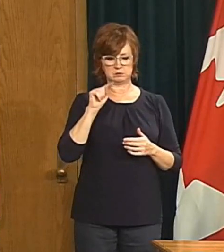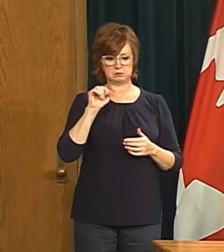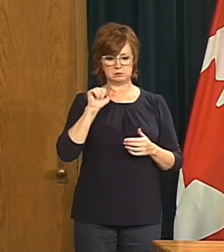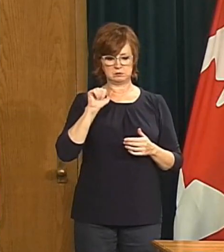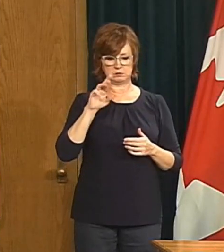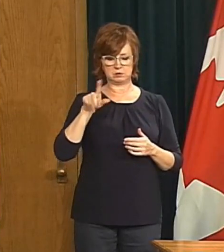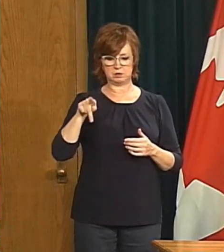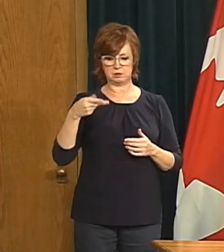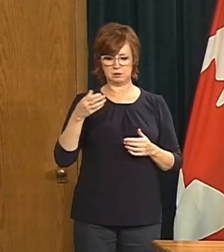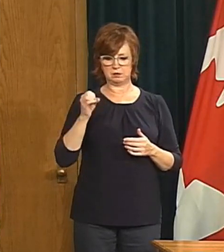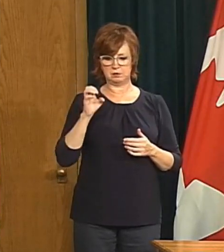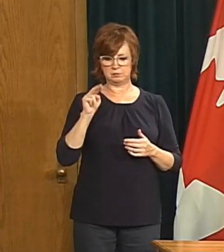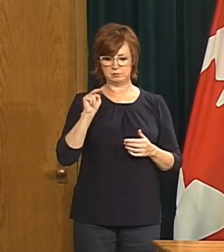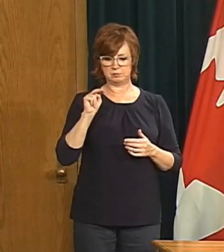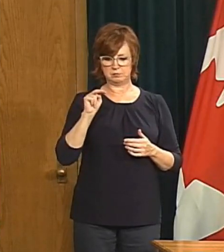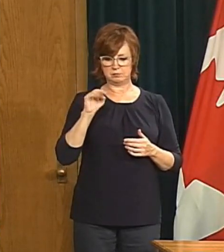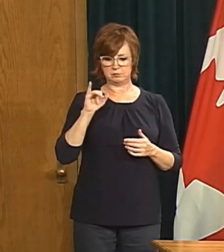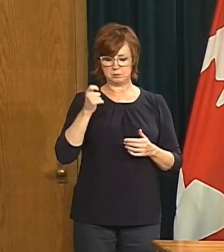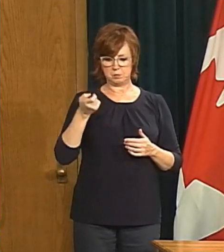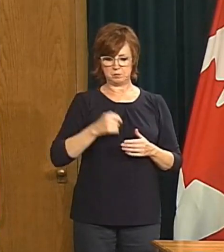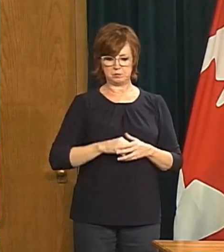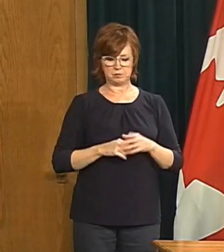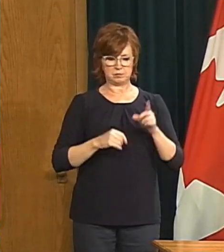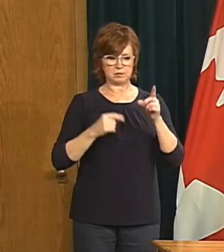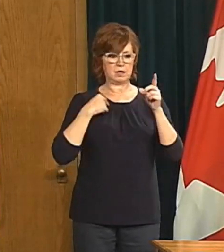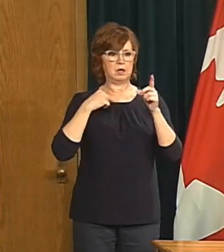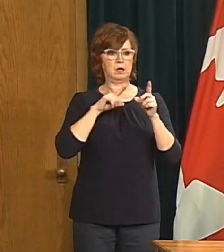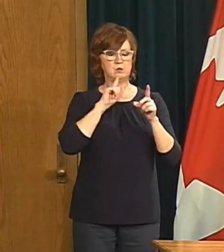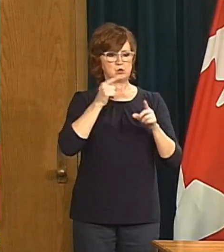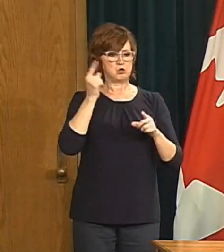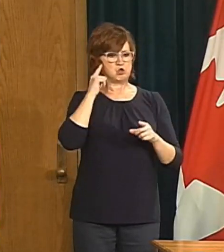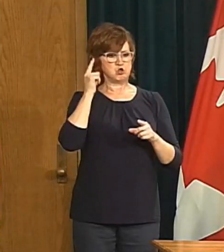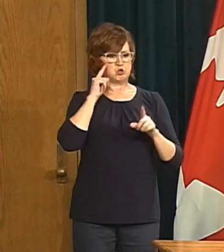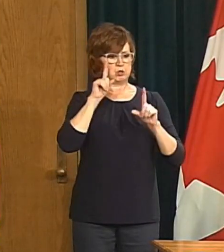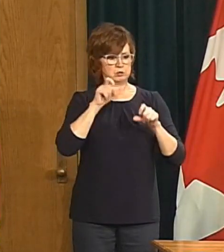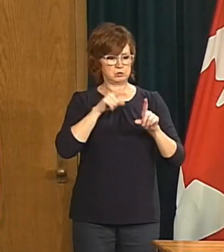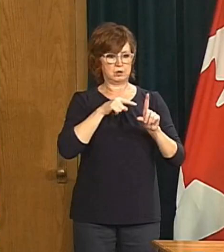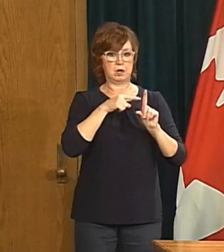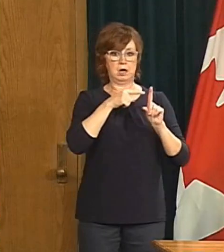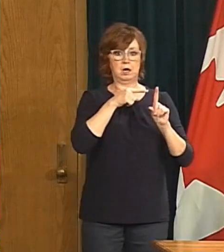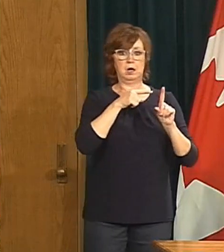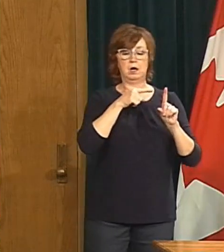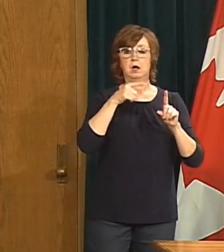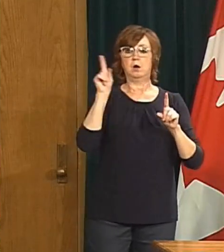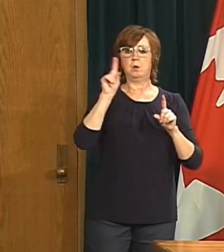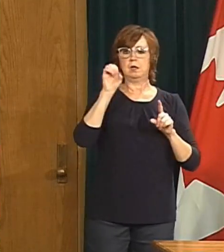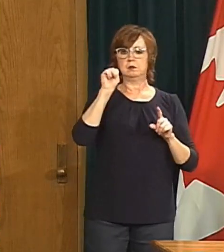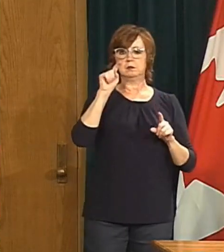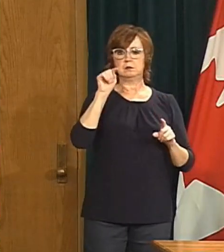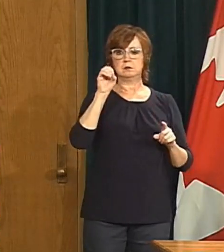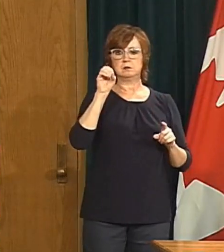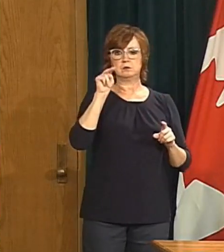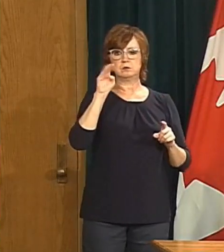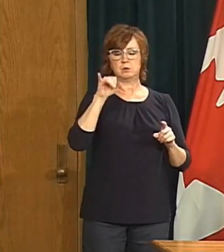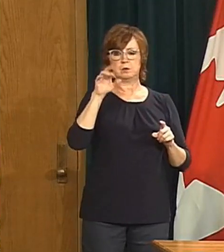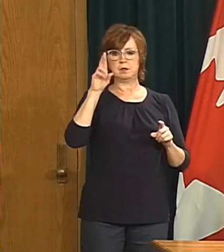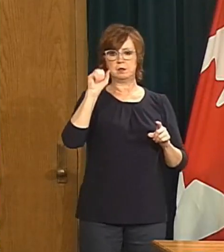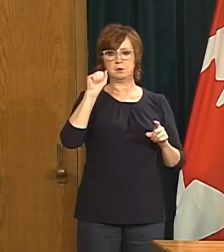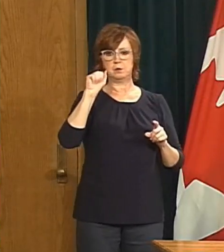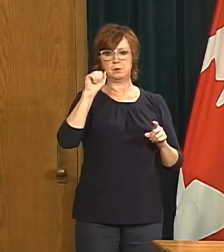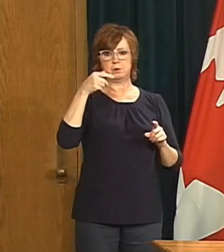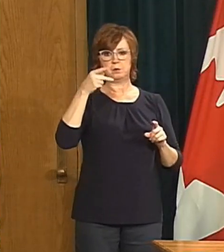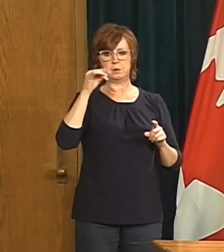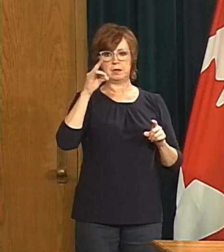Yeah, I'm sure you've heard the stories about the nurse who tested positive after treating patients in Stony Rapids. I'm